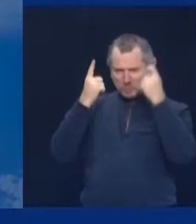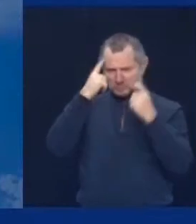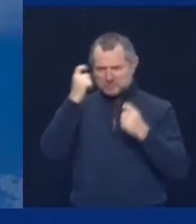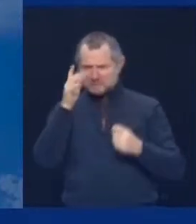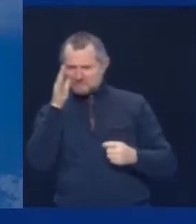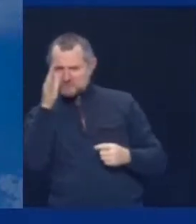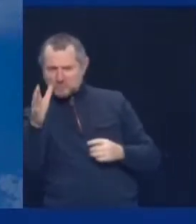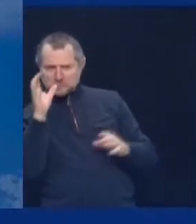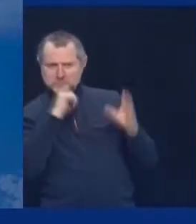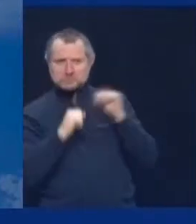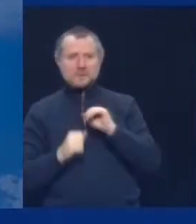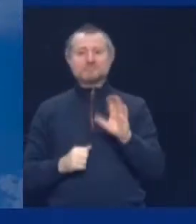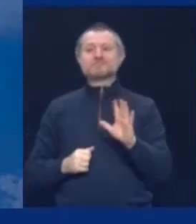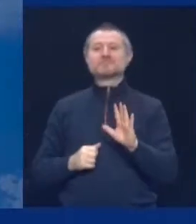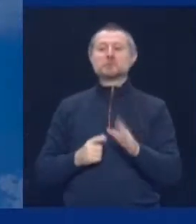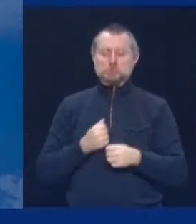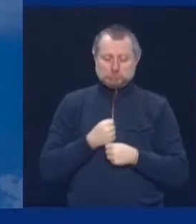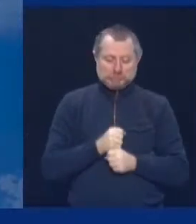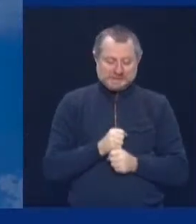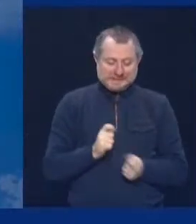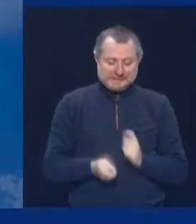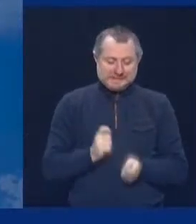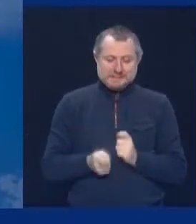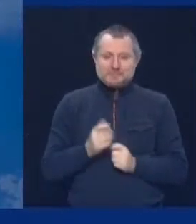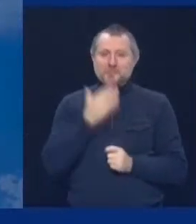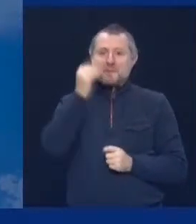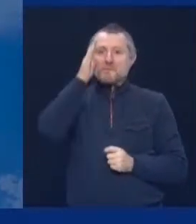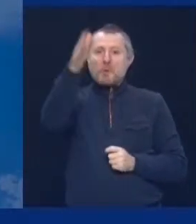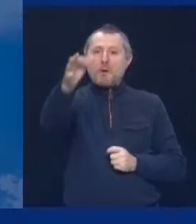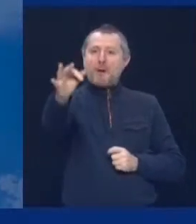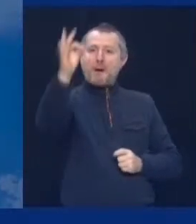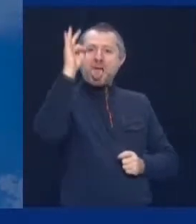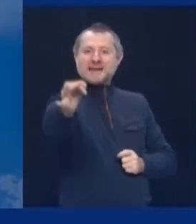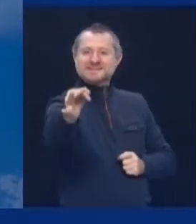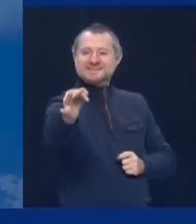Create the future. You know who said that?